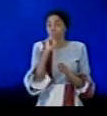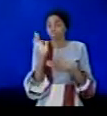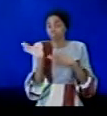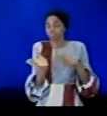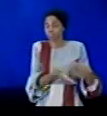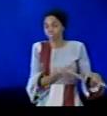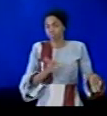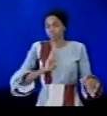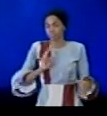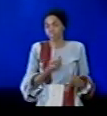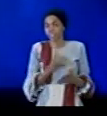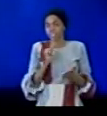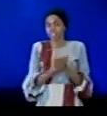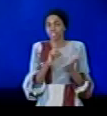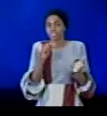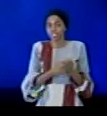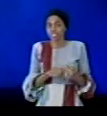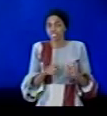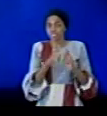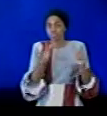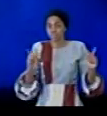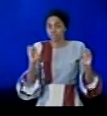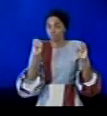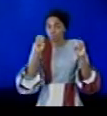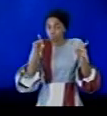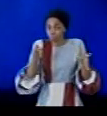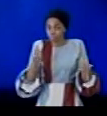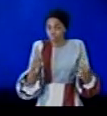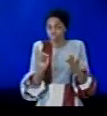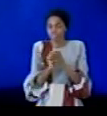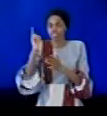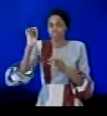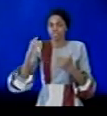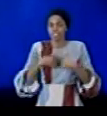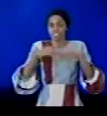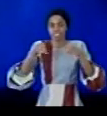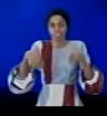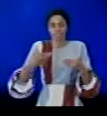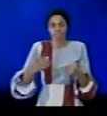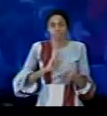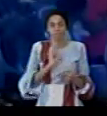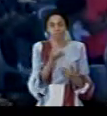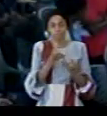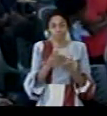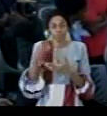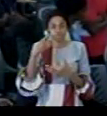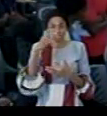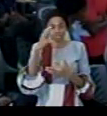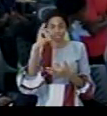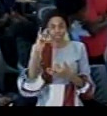door, will be steadfast, will remain in Jesus' name.